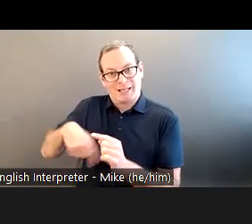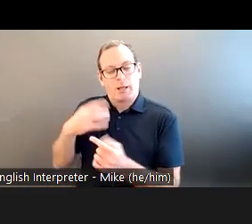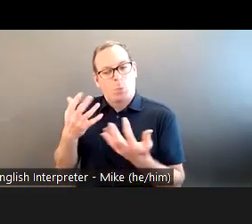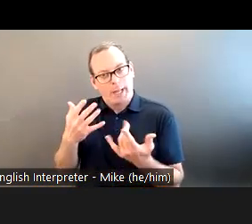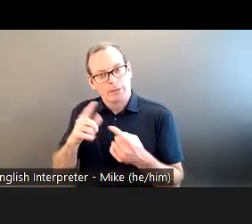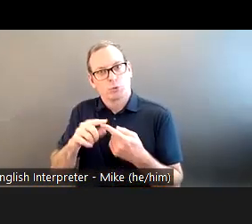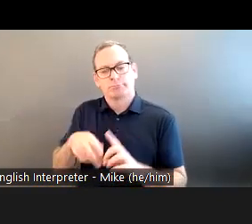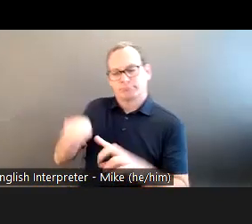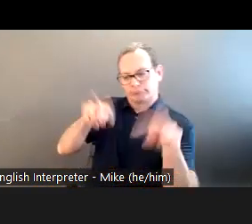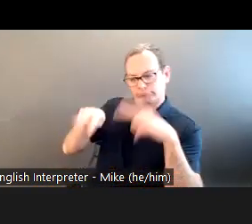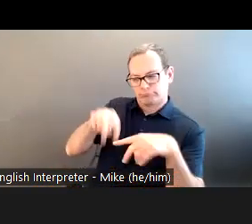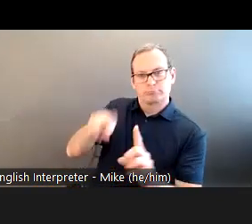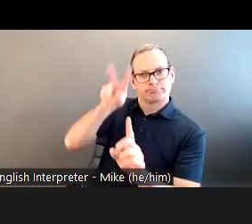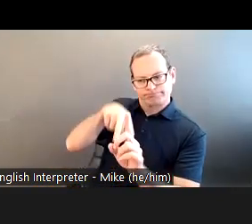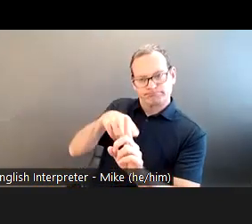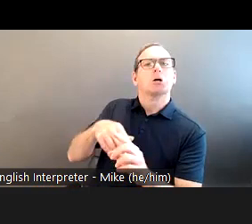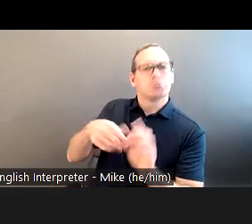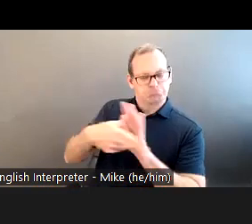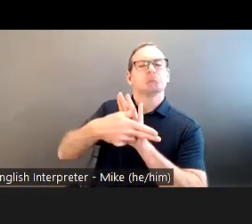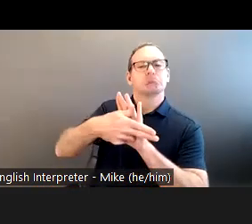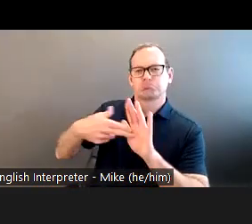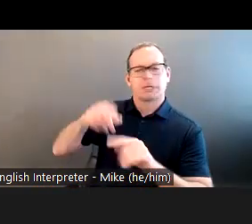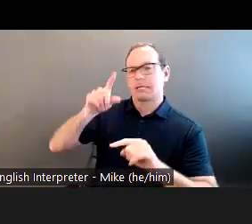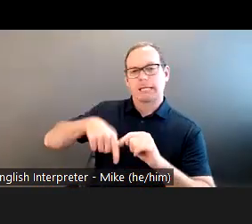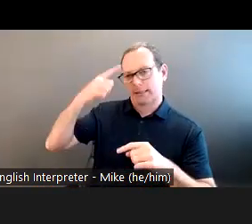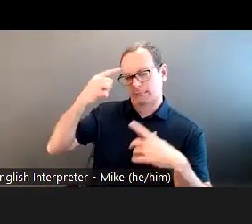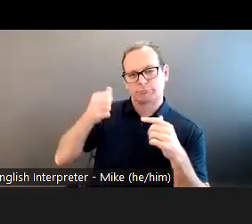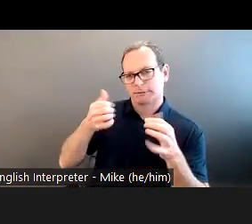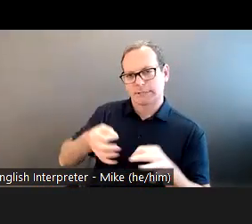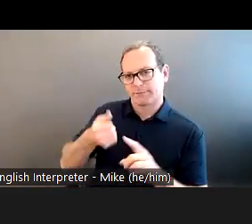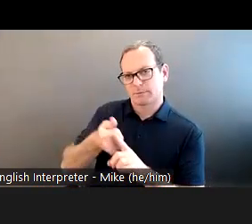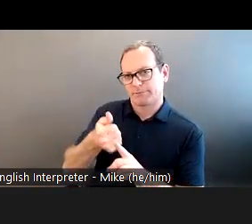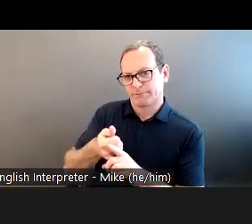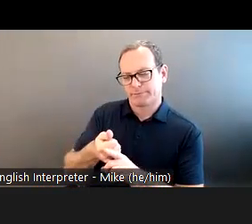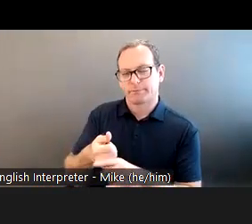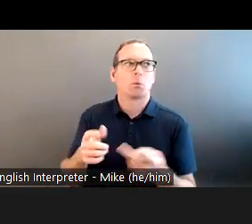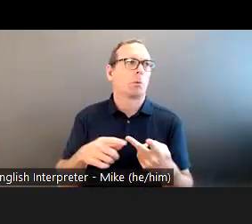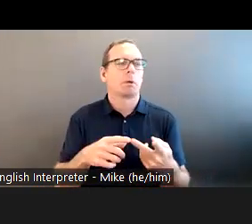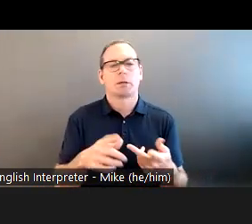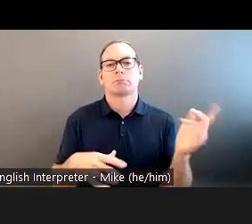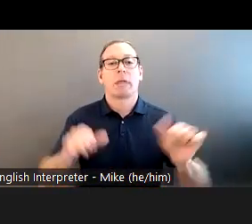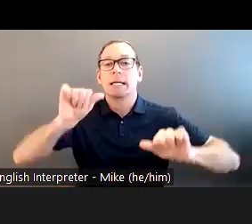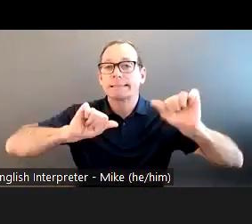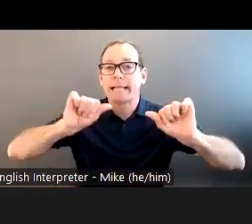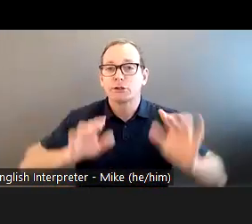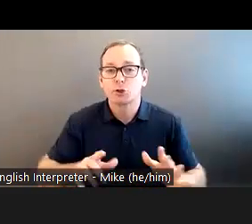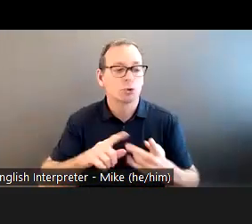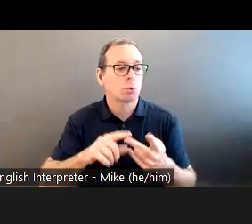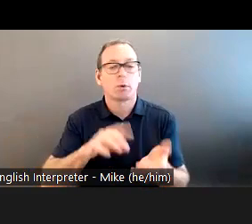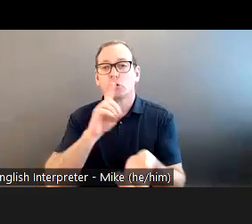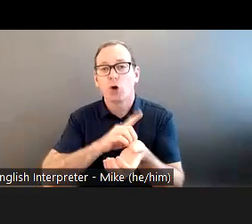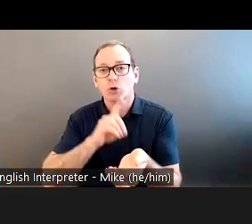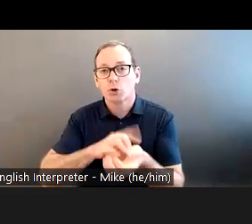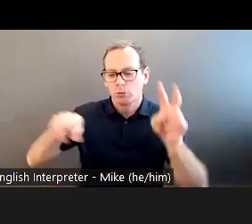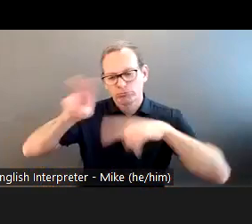document until they've received a doctor's note or a capacity assessor's certificate saying you're not capable,